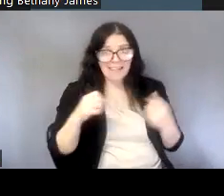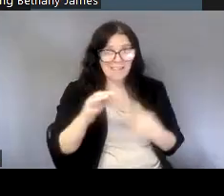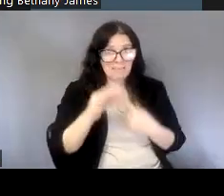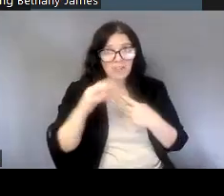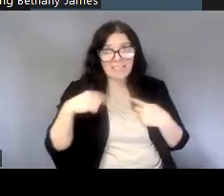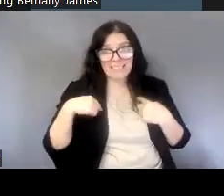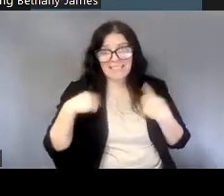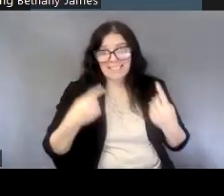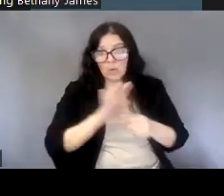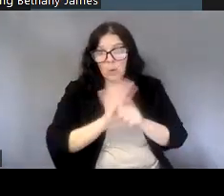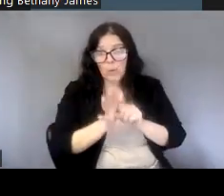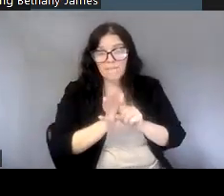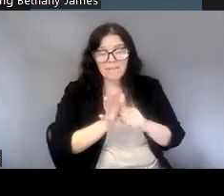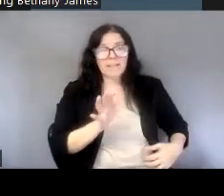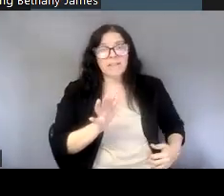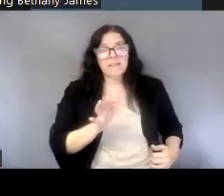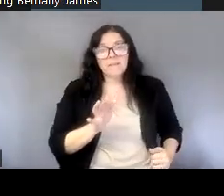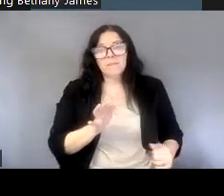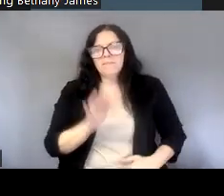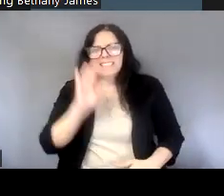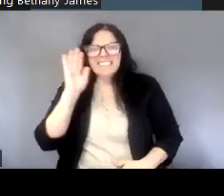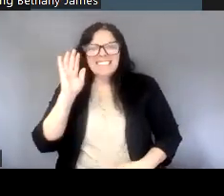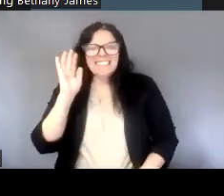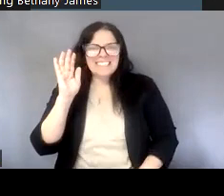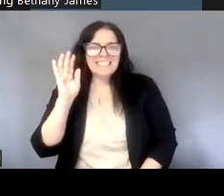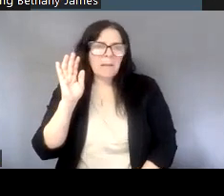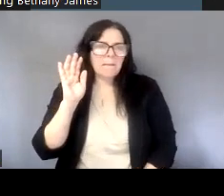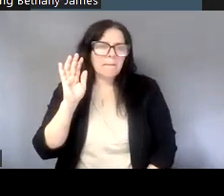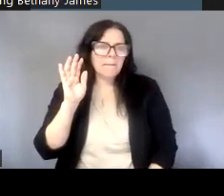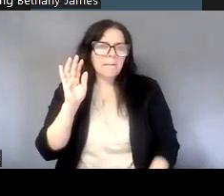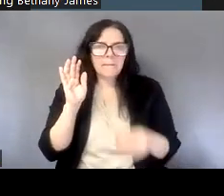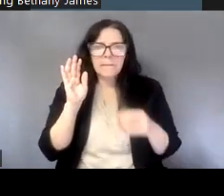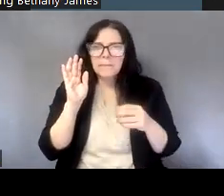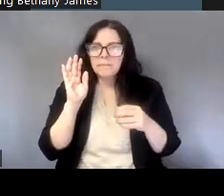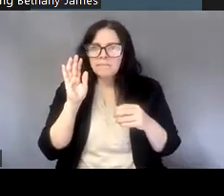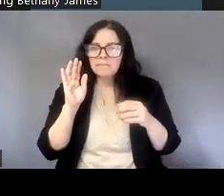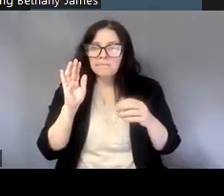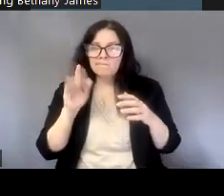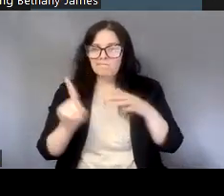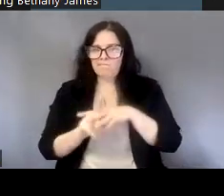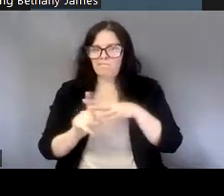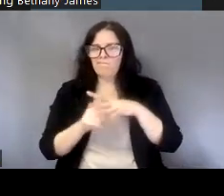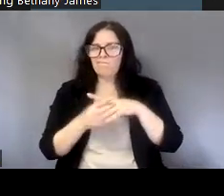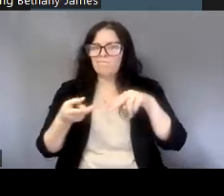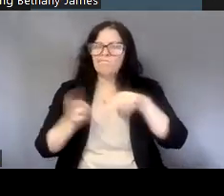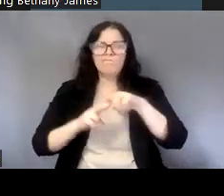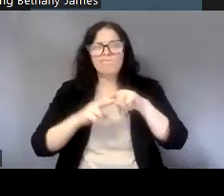had the COVID-19, seems to have been high increase in mental health